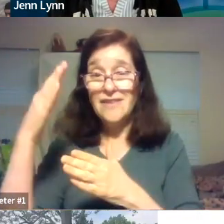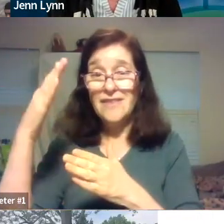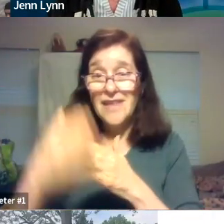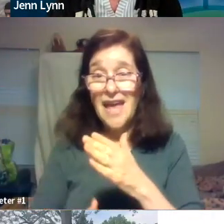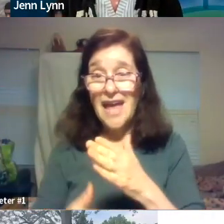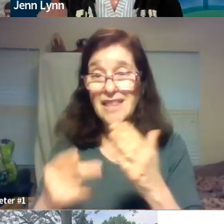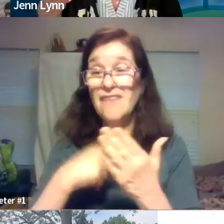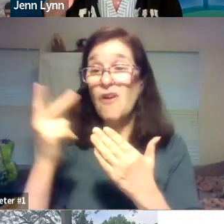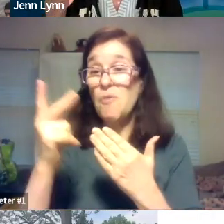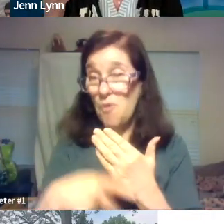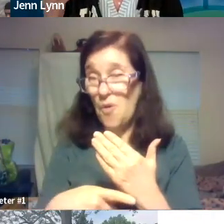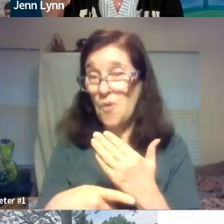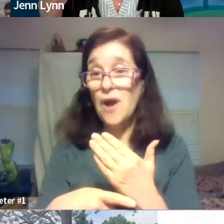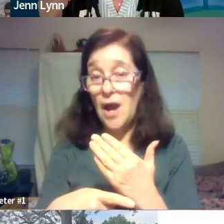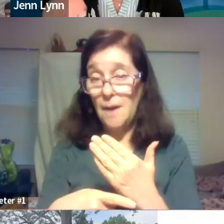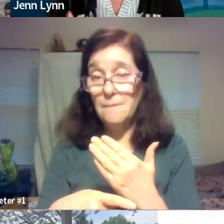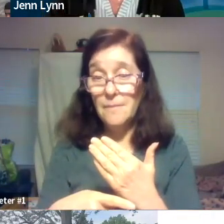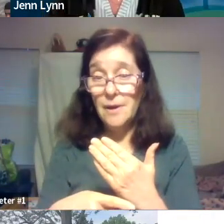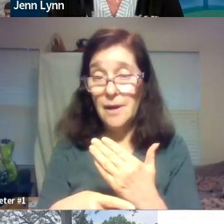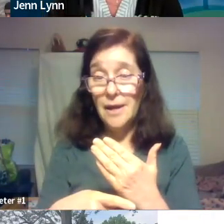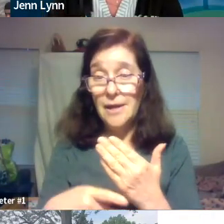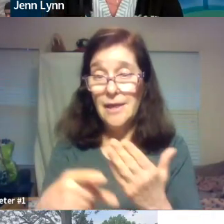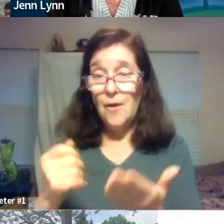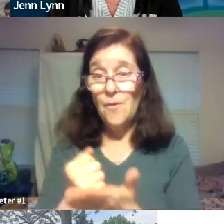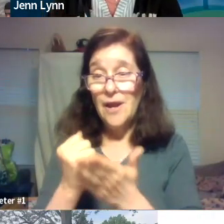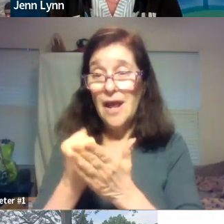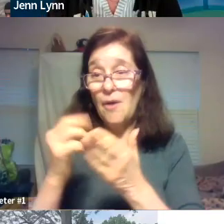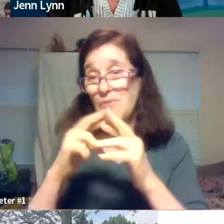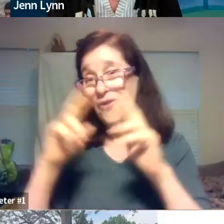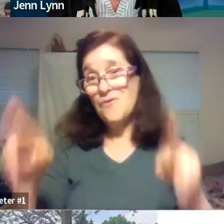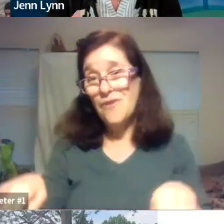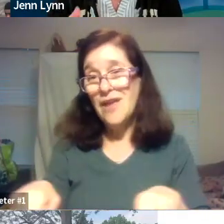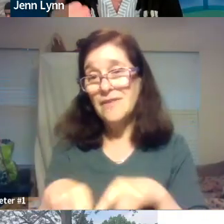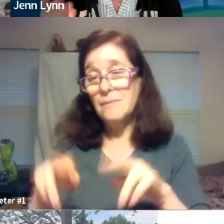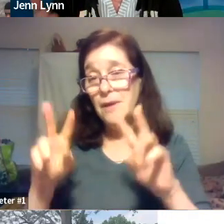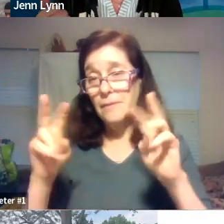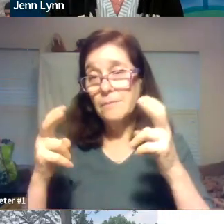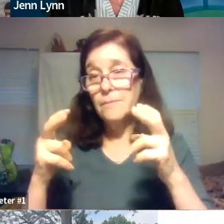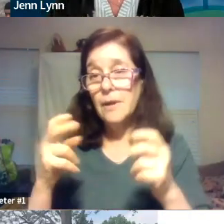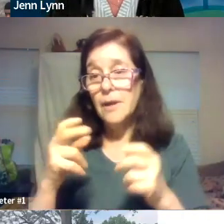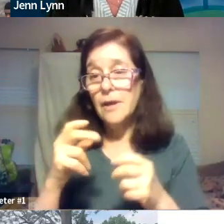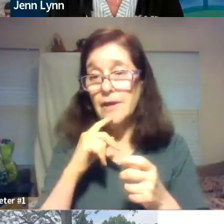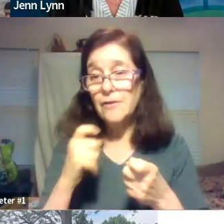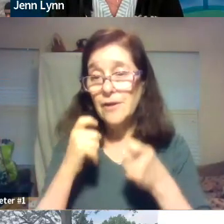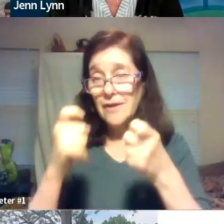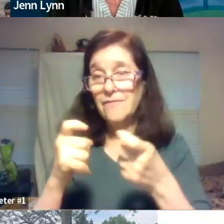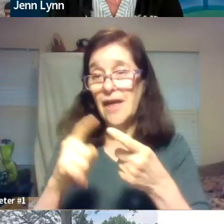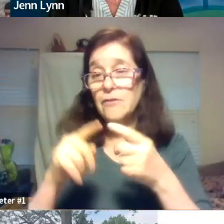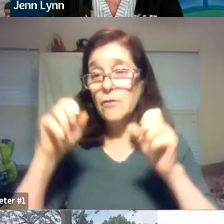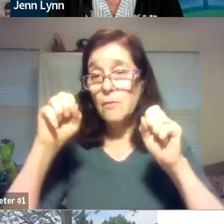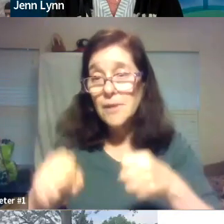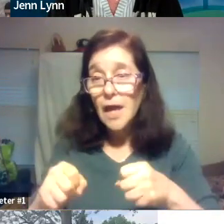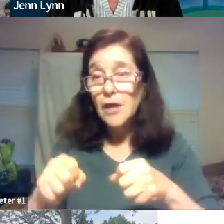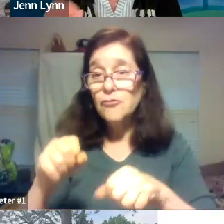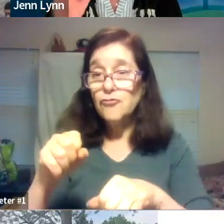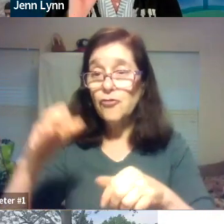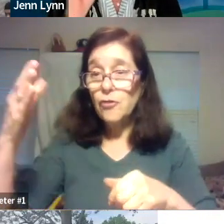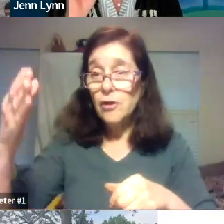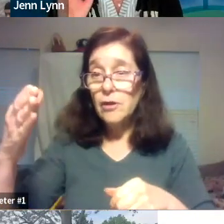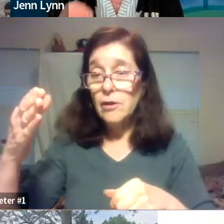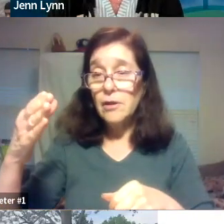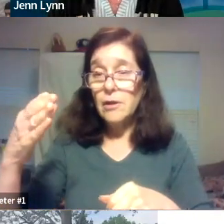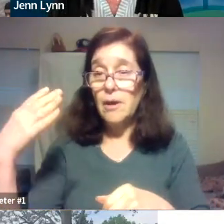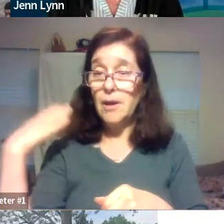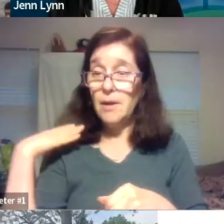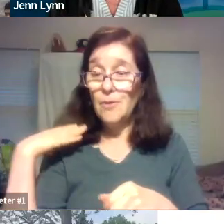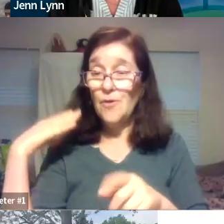our program that would pad their resume, so to say, and so they could give that to their potential employer also, which